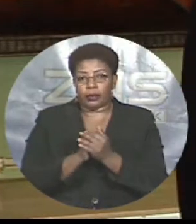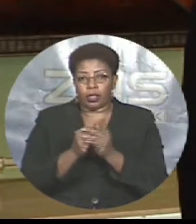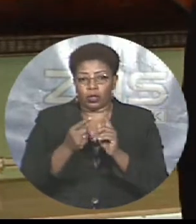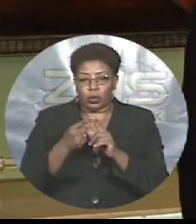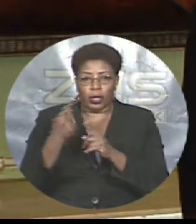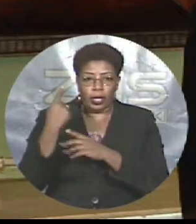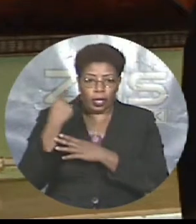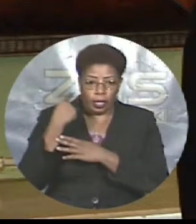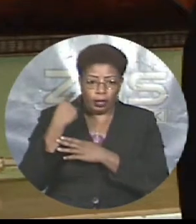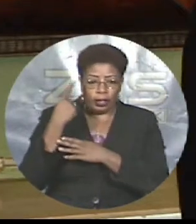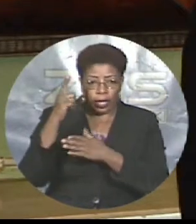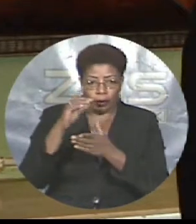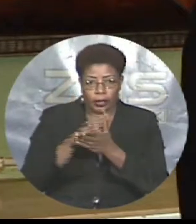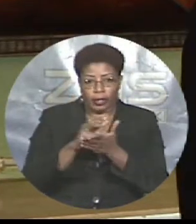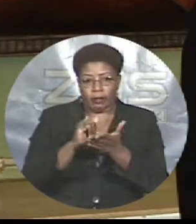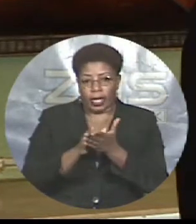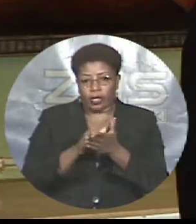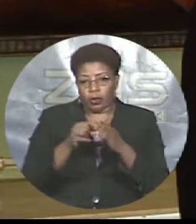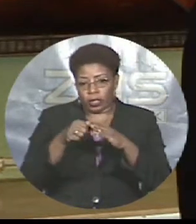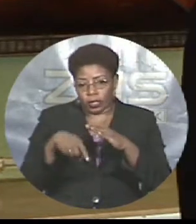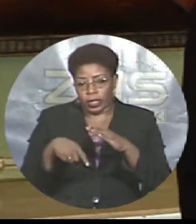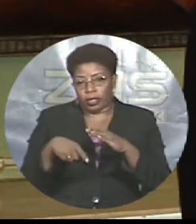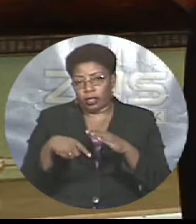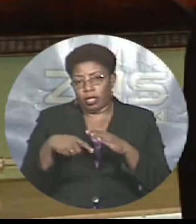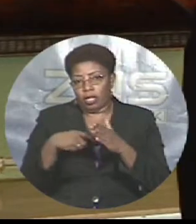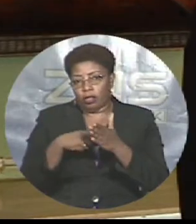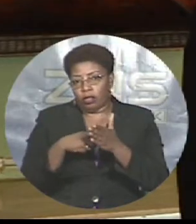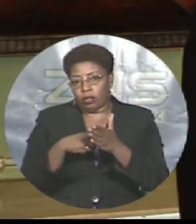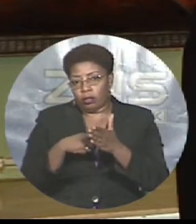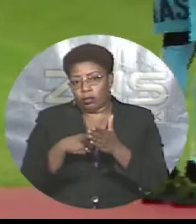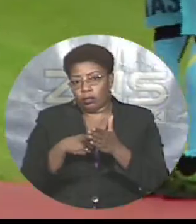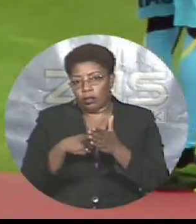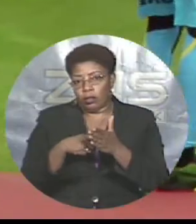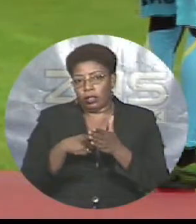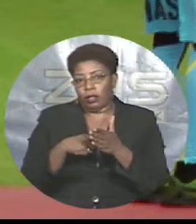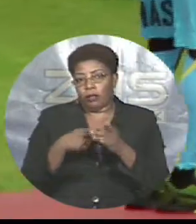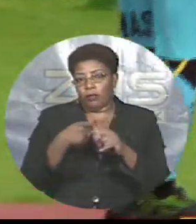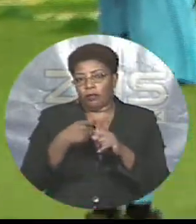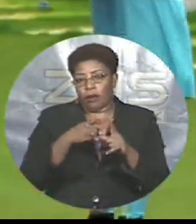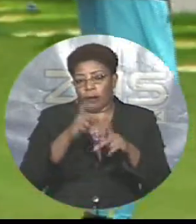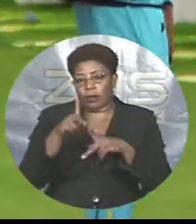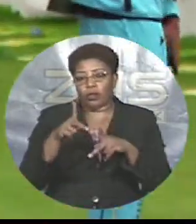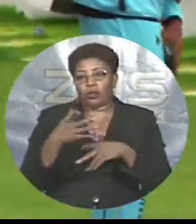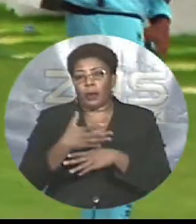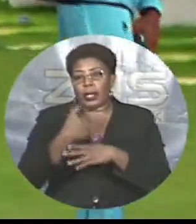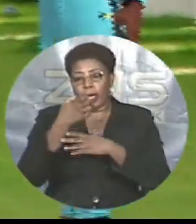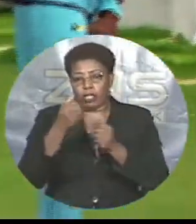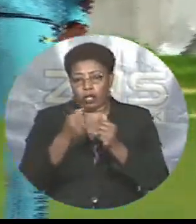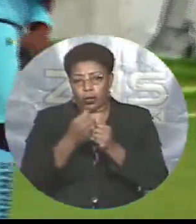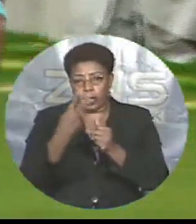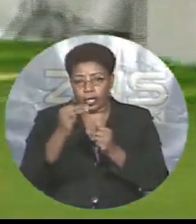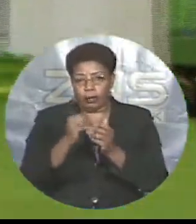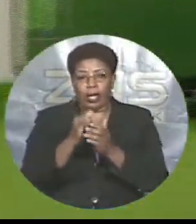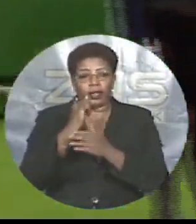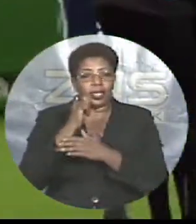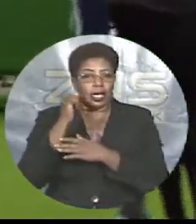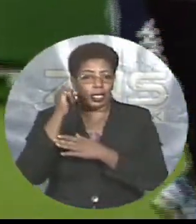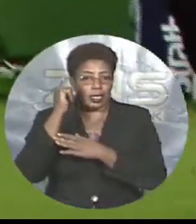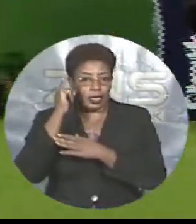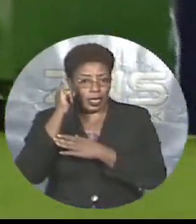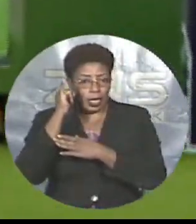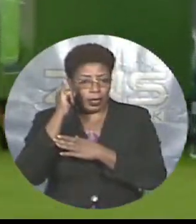and I personally believe that it was leaked to add fuel to the firestorm already brewing. Another topic of discussion at yesterday's B3's